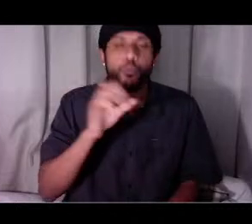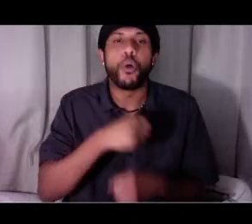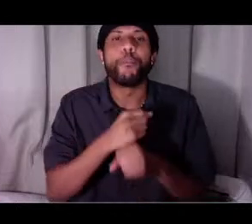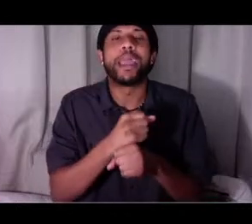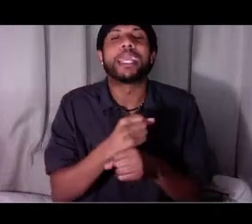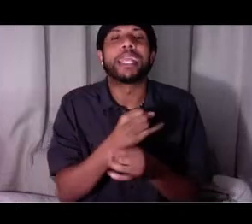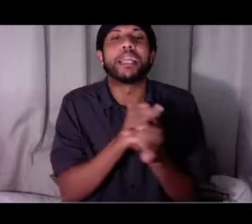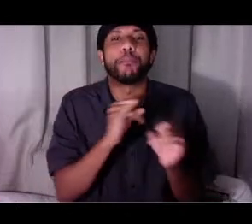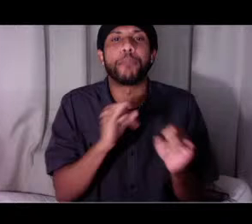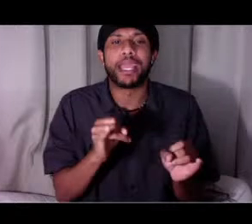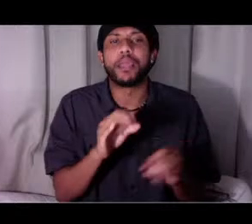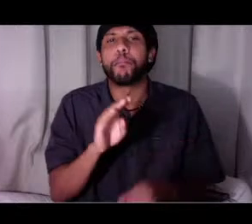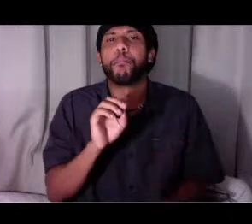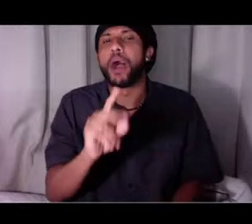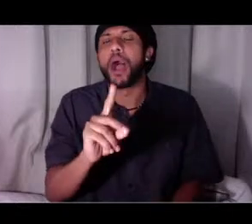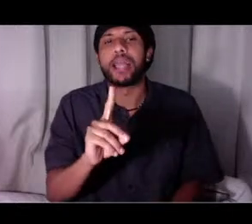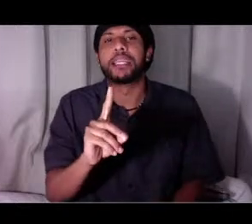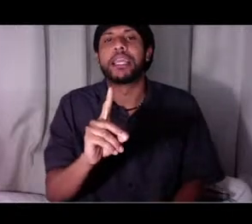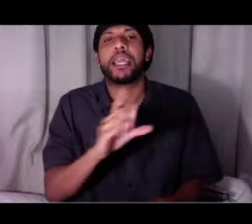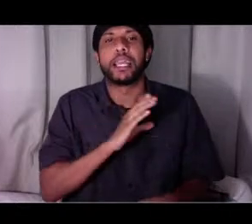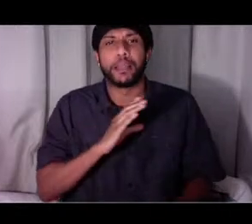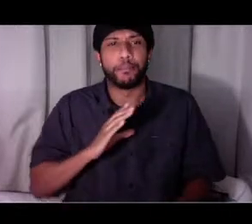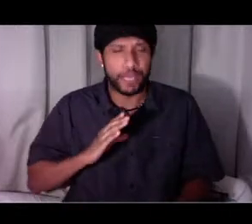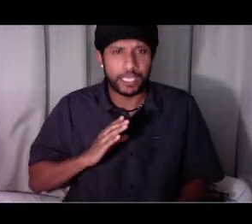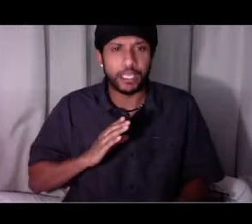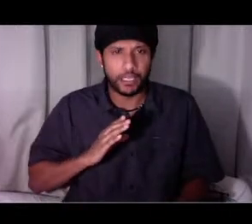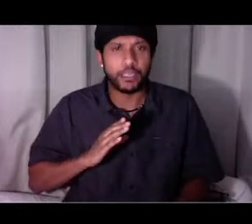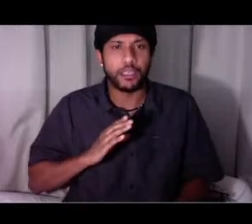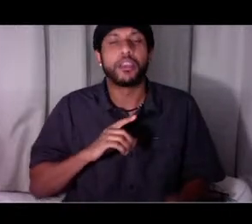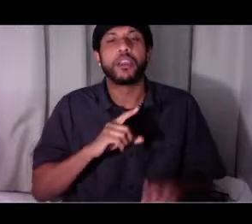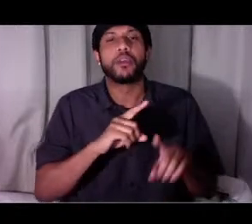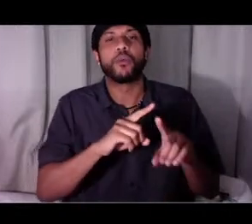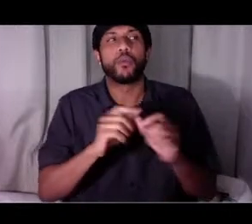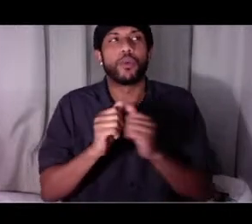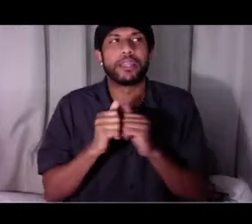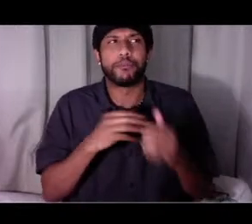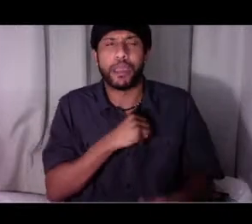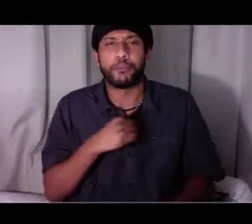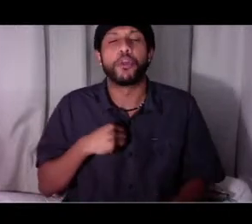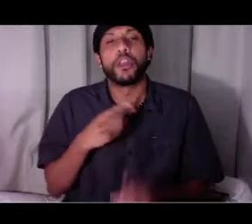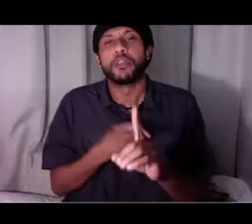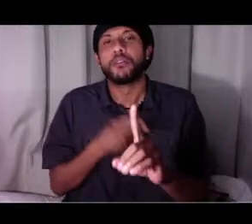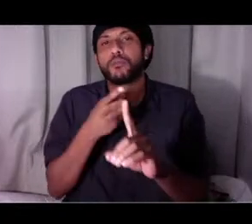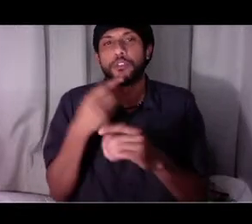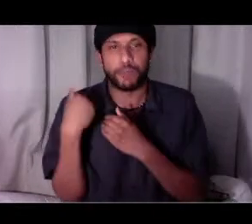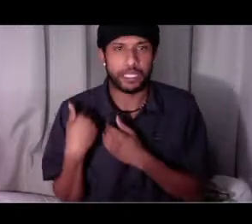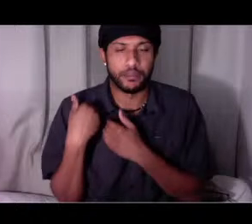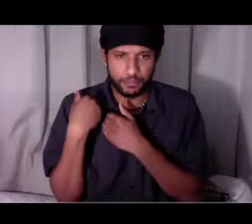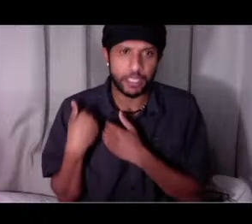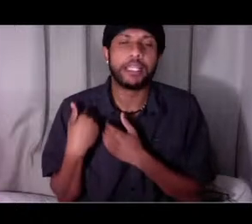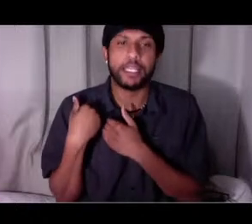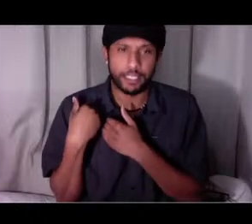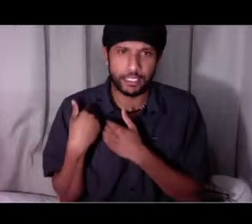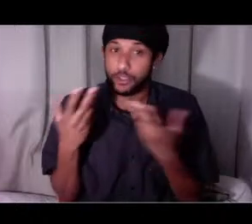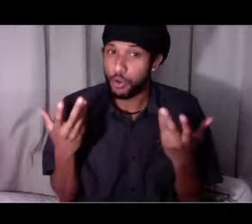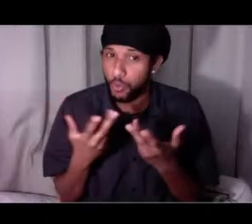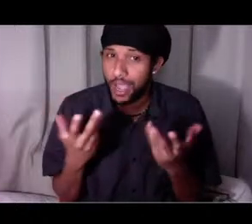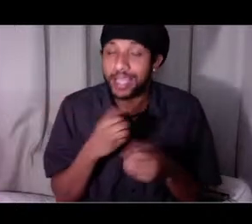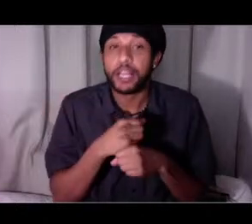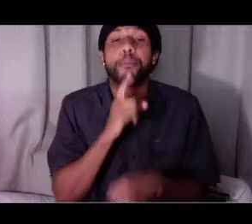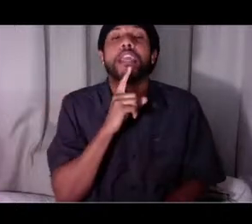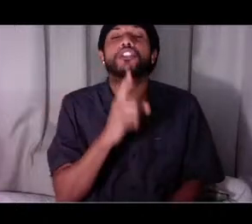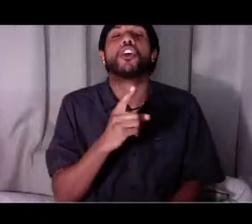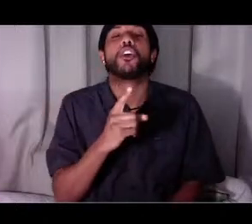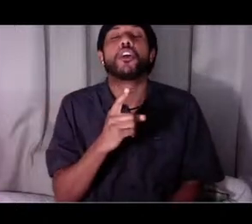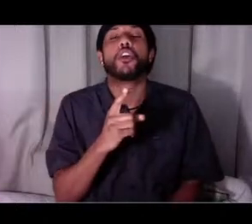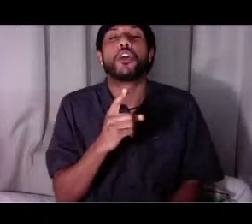independent Bond oversight committee comprised of community members it's the primary responsibility that citizens Bond Earth site committee is Ure that the